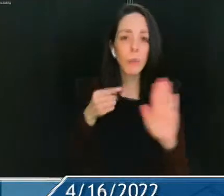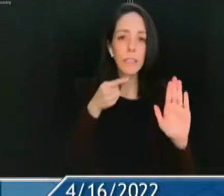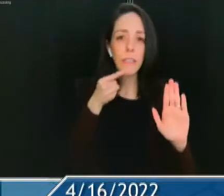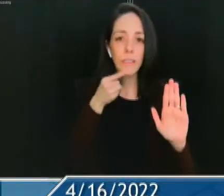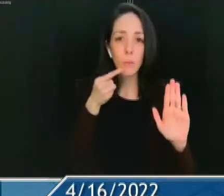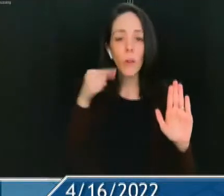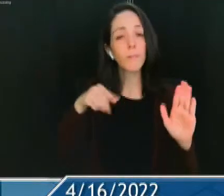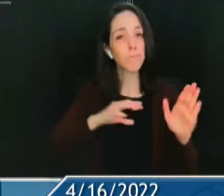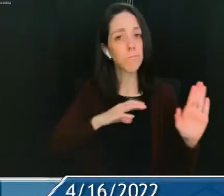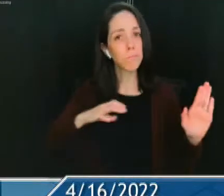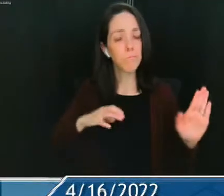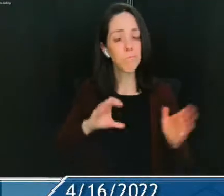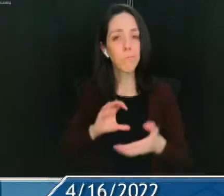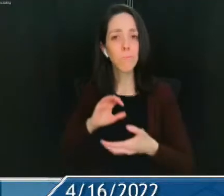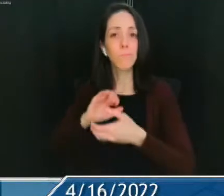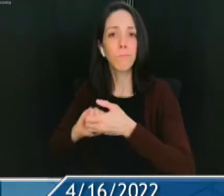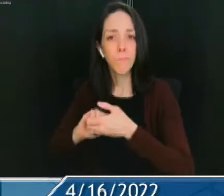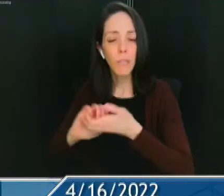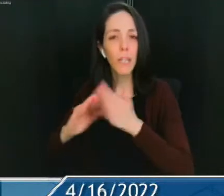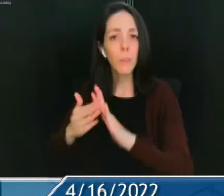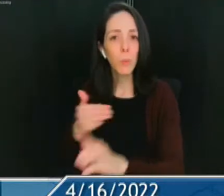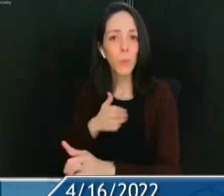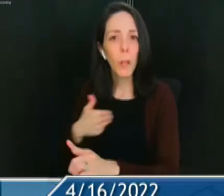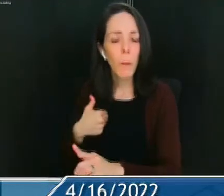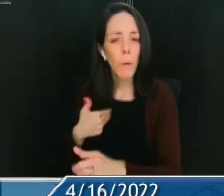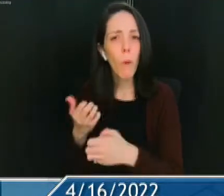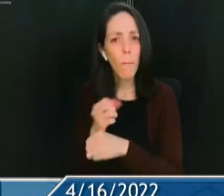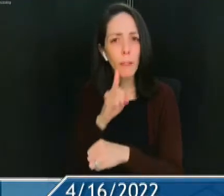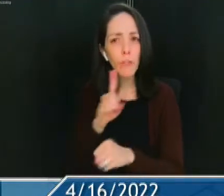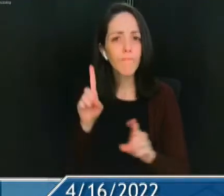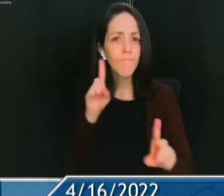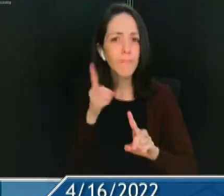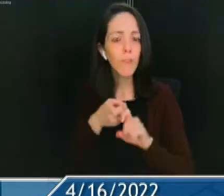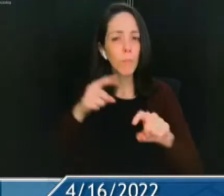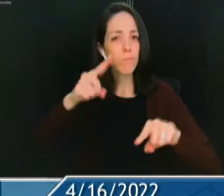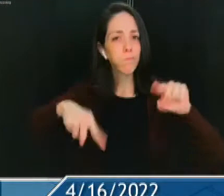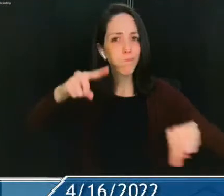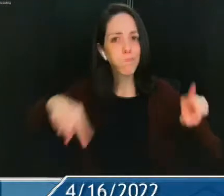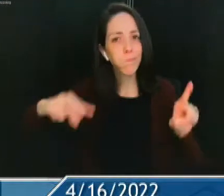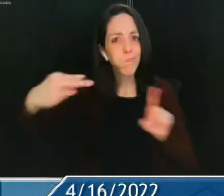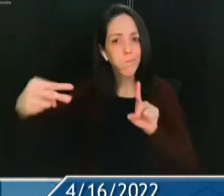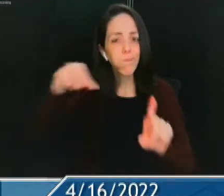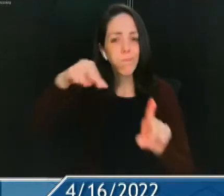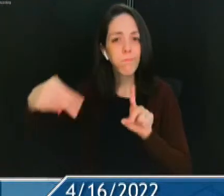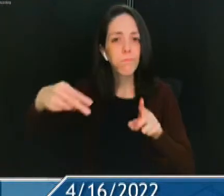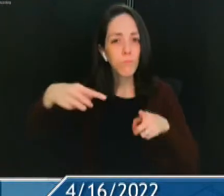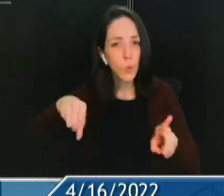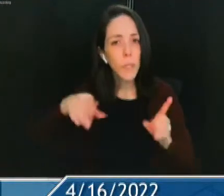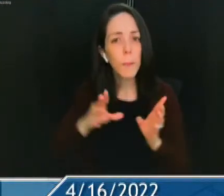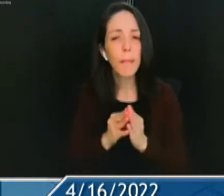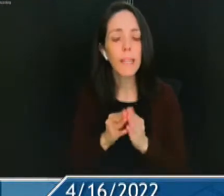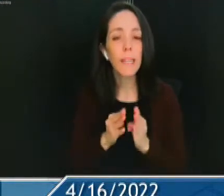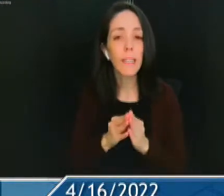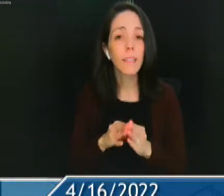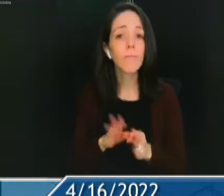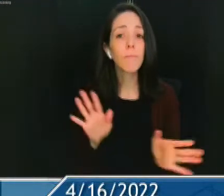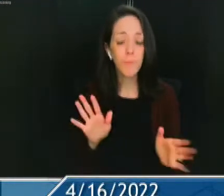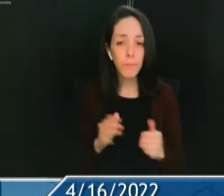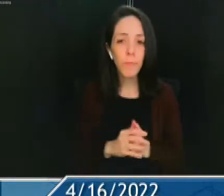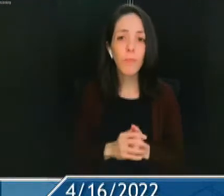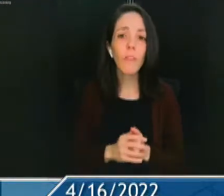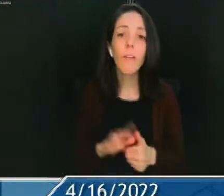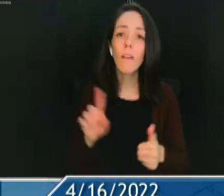connected with some community members to ensure that we're really hearing from a diversity of voices during this listening session. So our first testimony of this morning